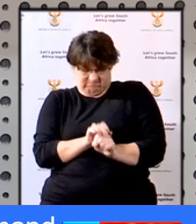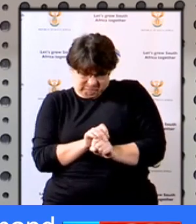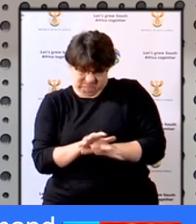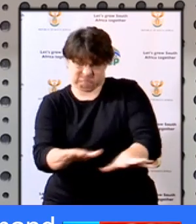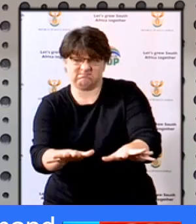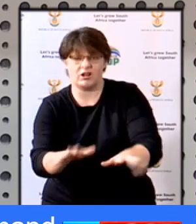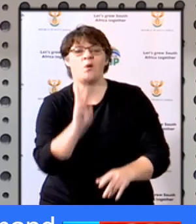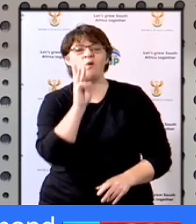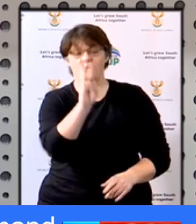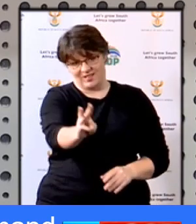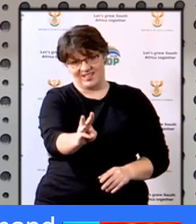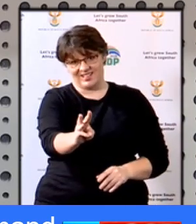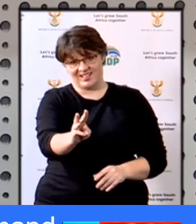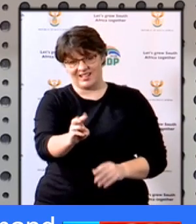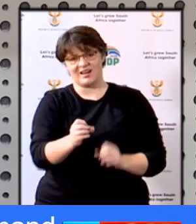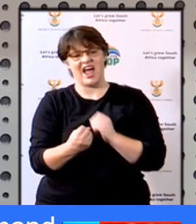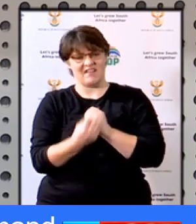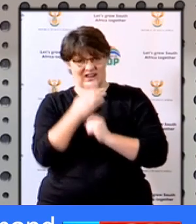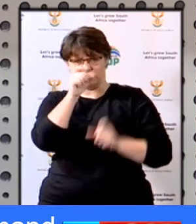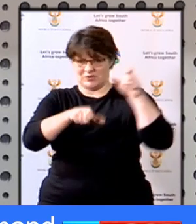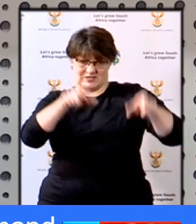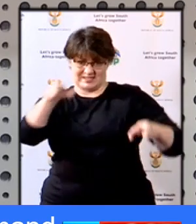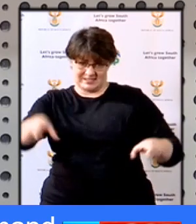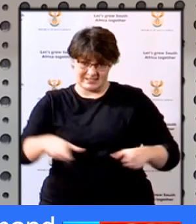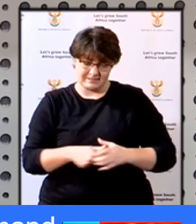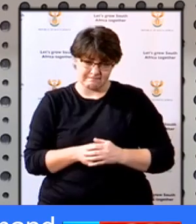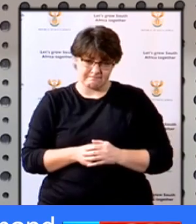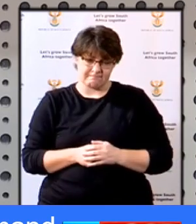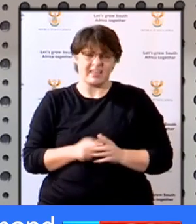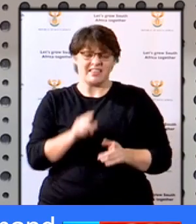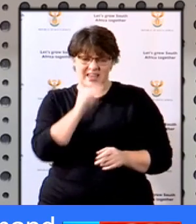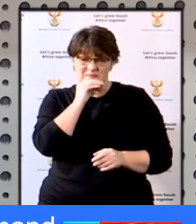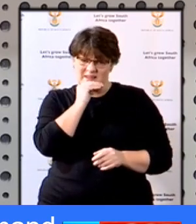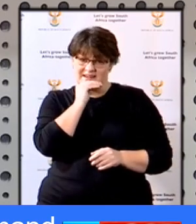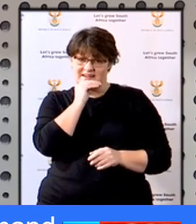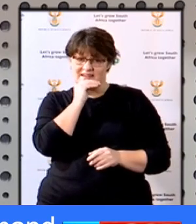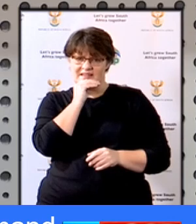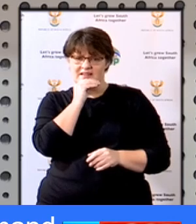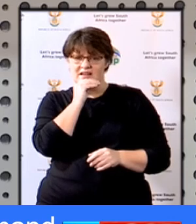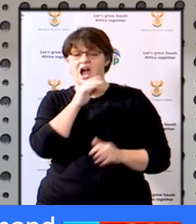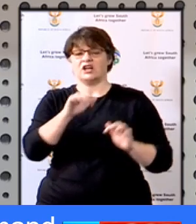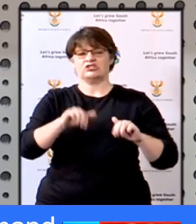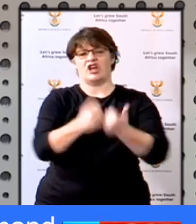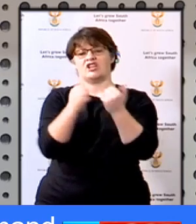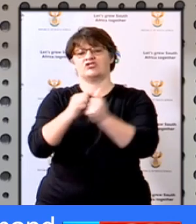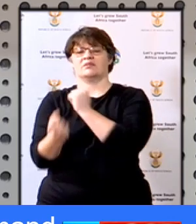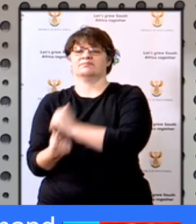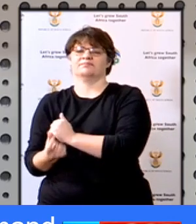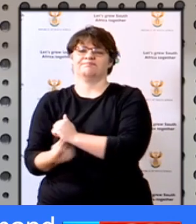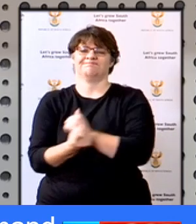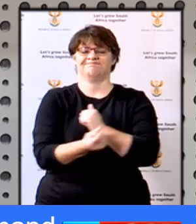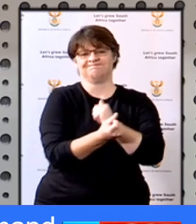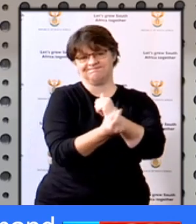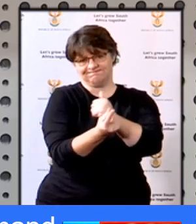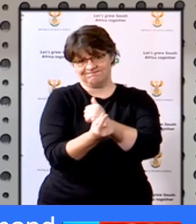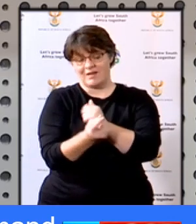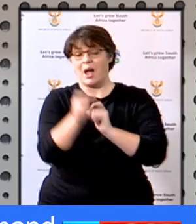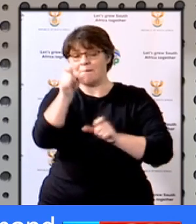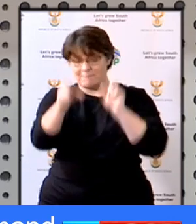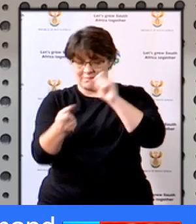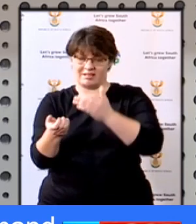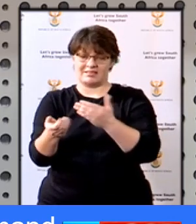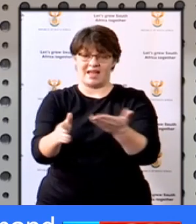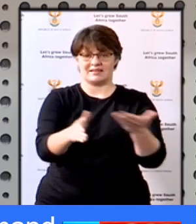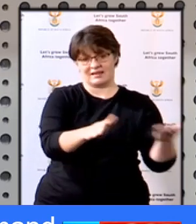and infects human beings and leads to the challenges and the fatalities that